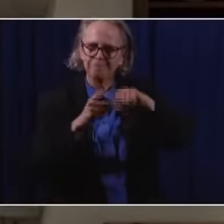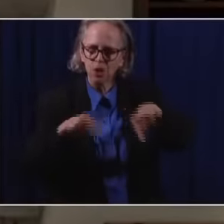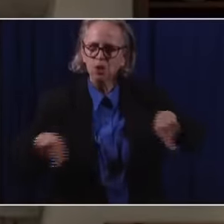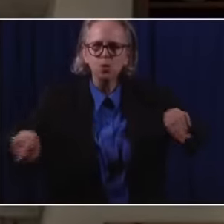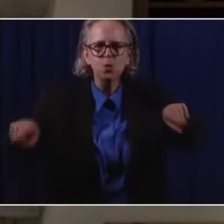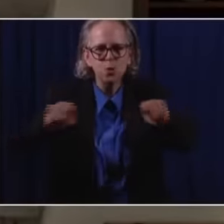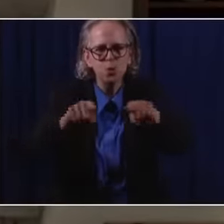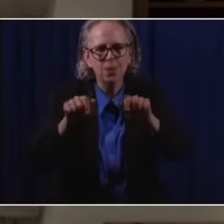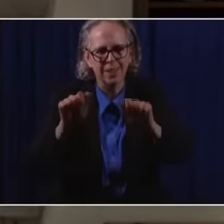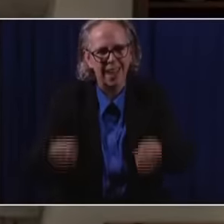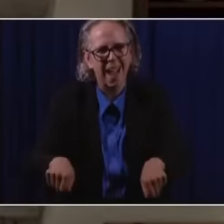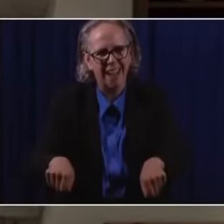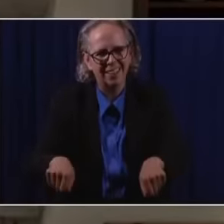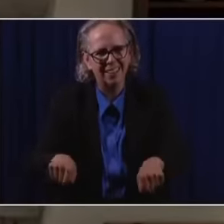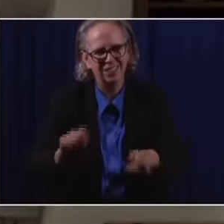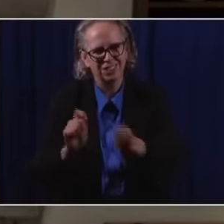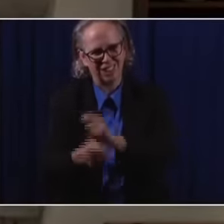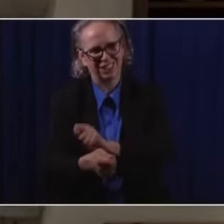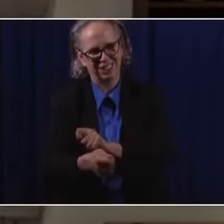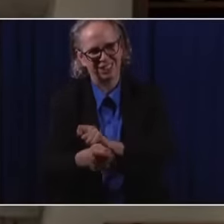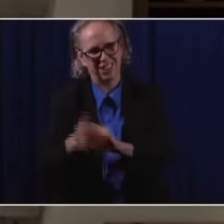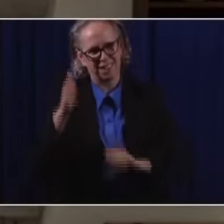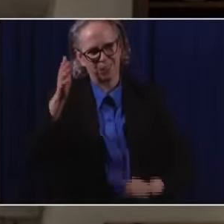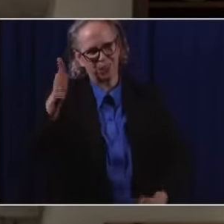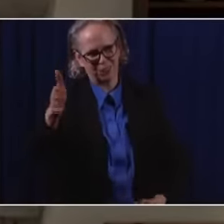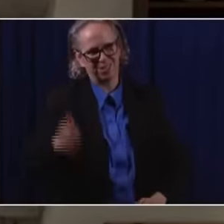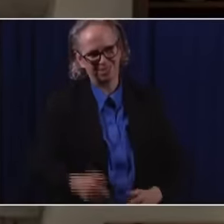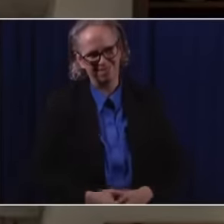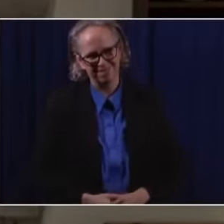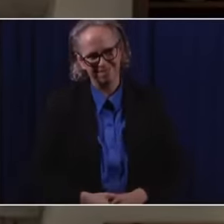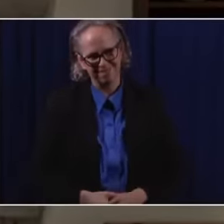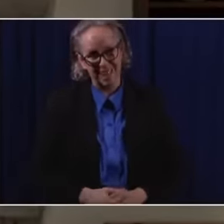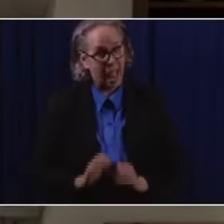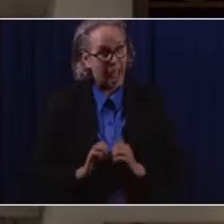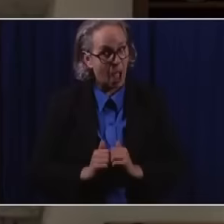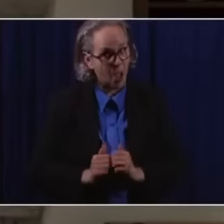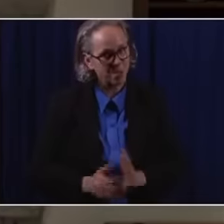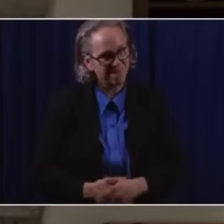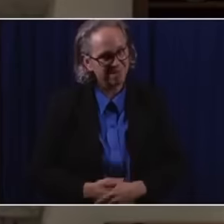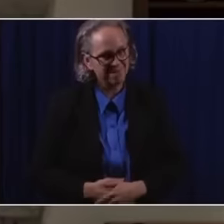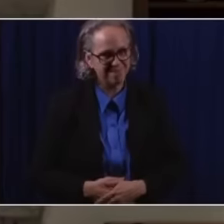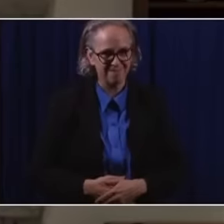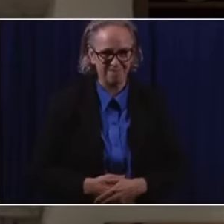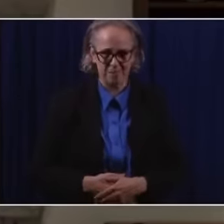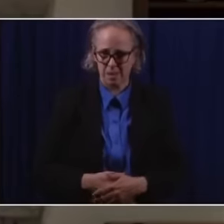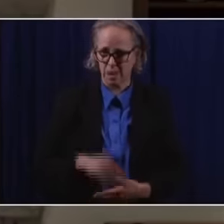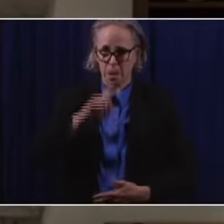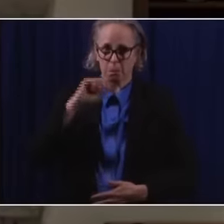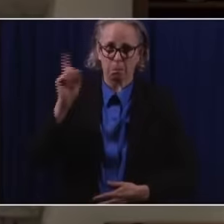the future. And the fastest way we can do it is not for me to issue some order